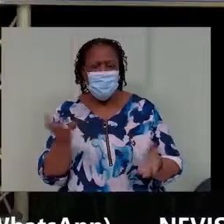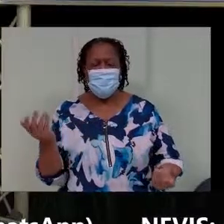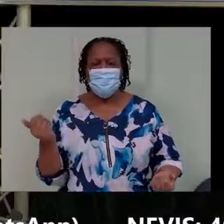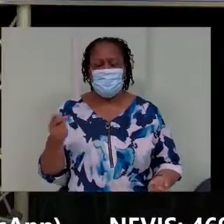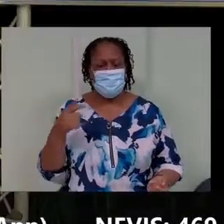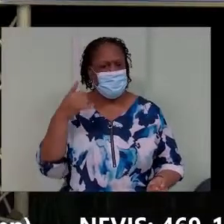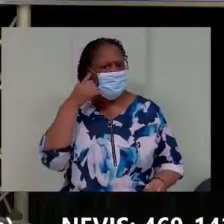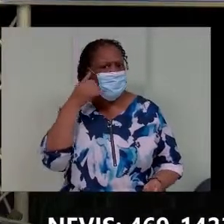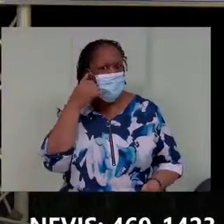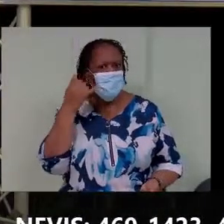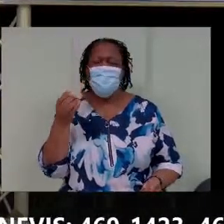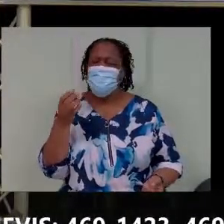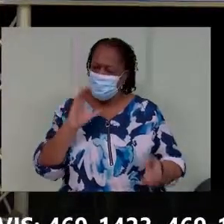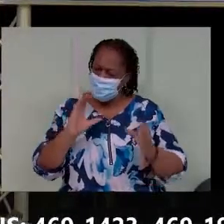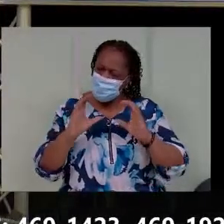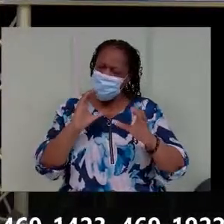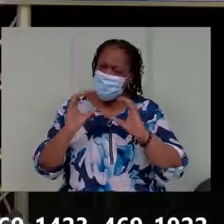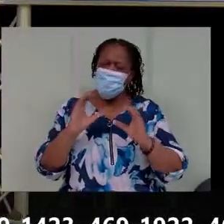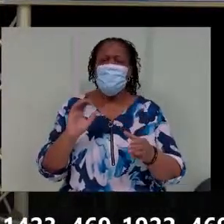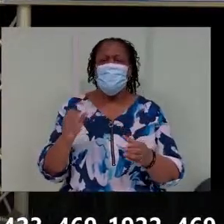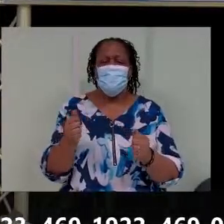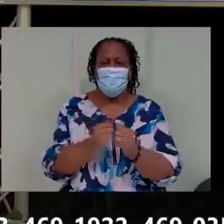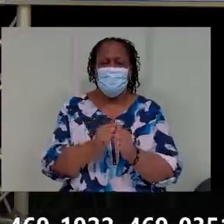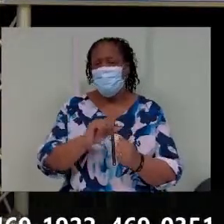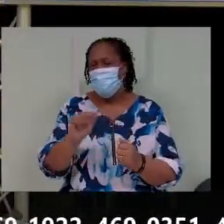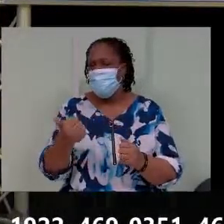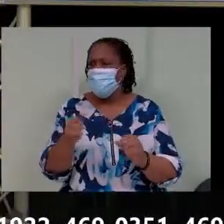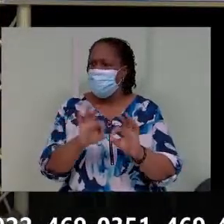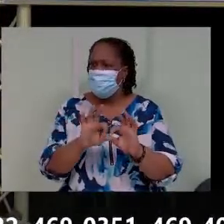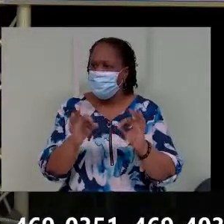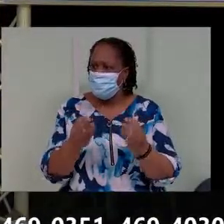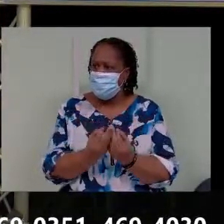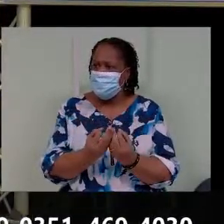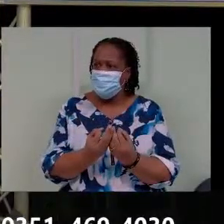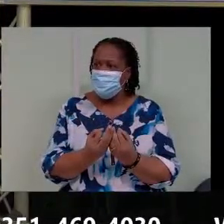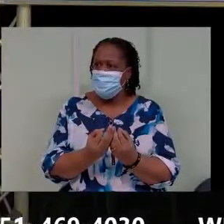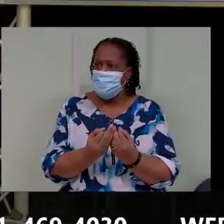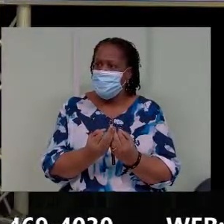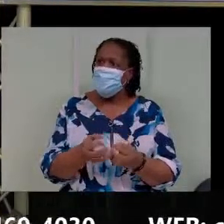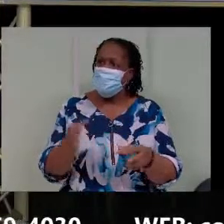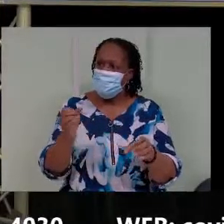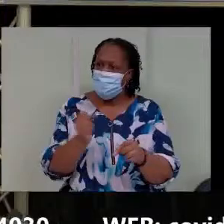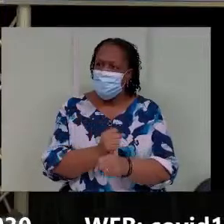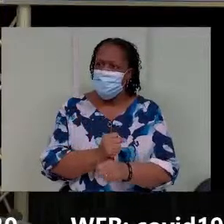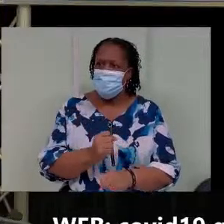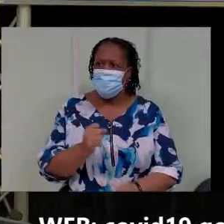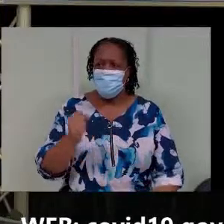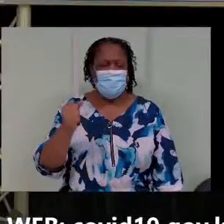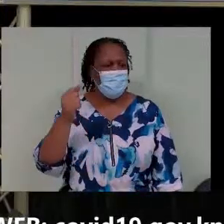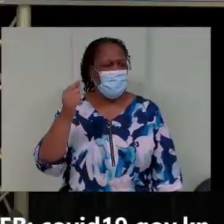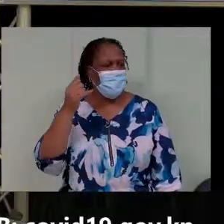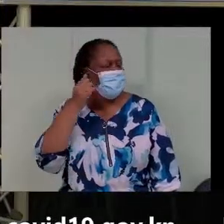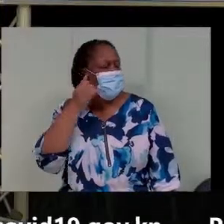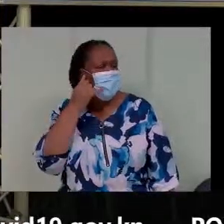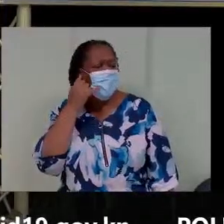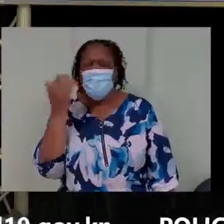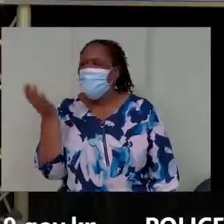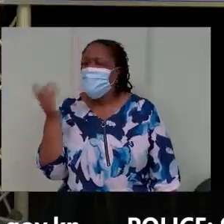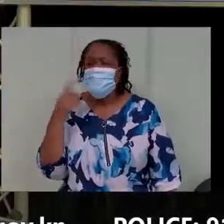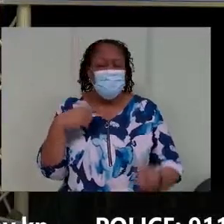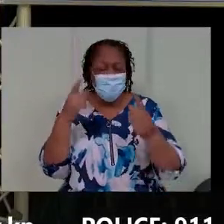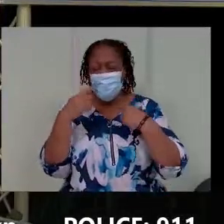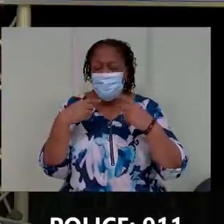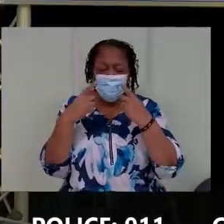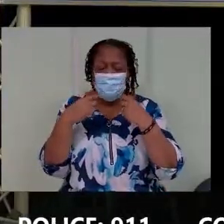can communicate with persons. Because ever so often, myself, Dr. Laws, we get calls from persons crying, want to come out from quarantine, but